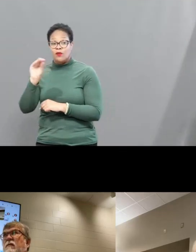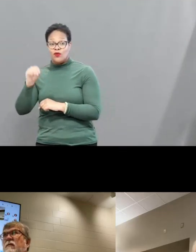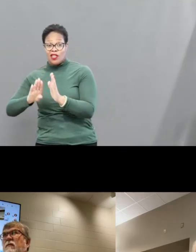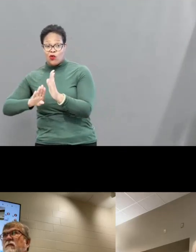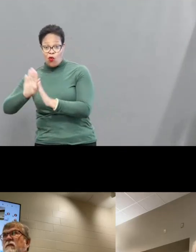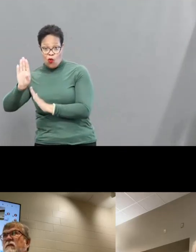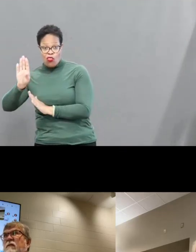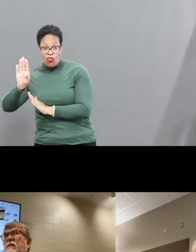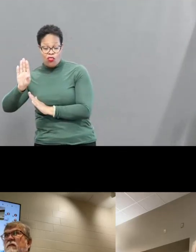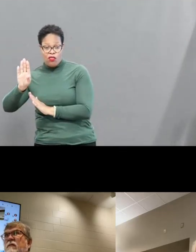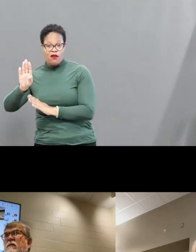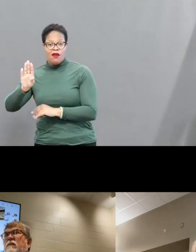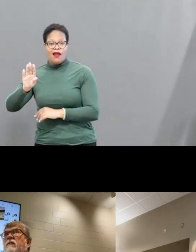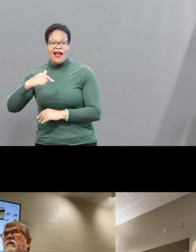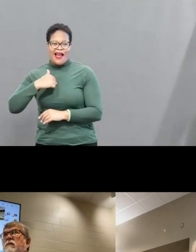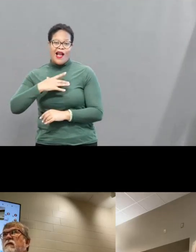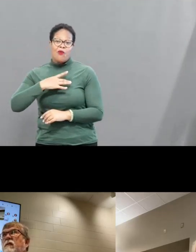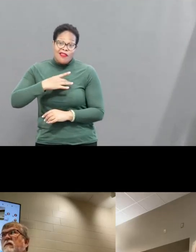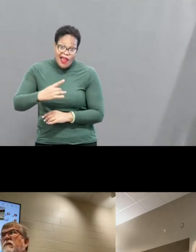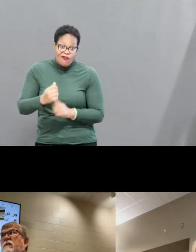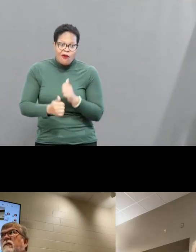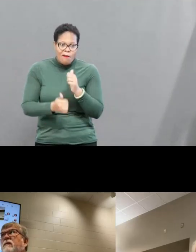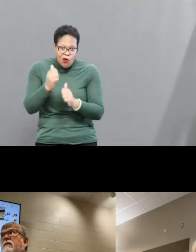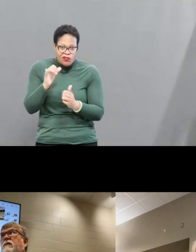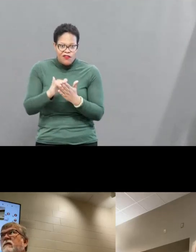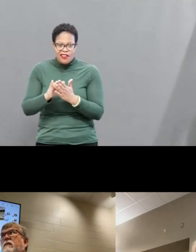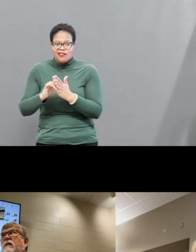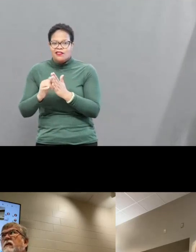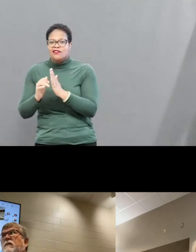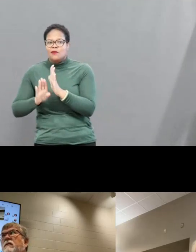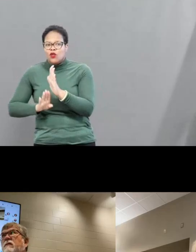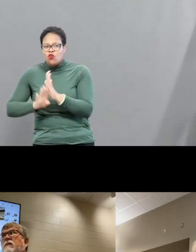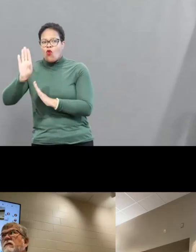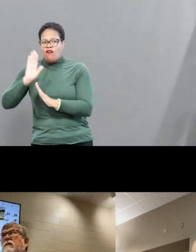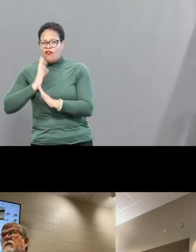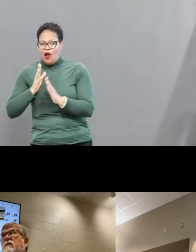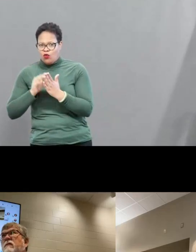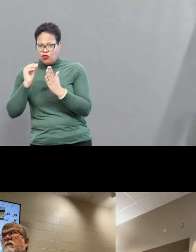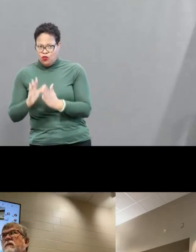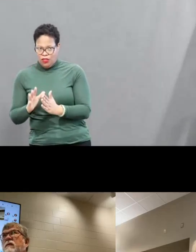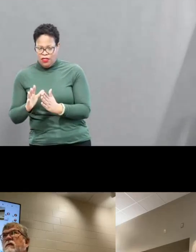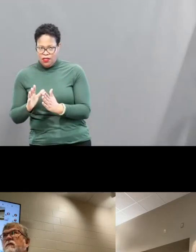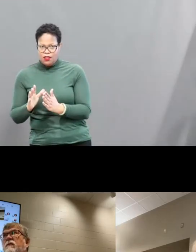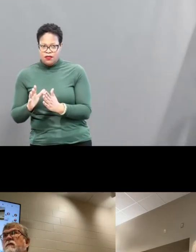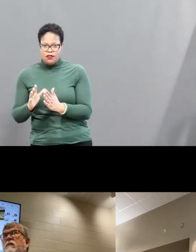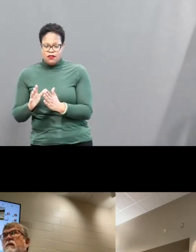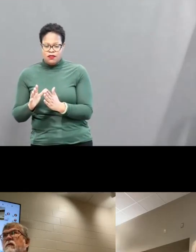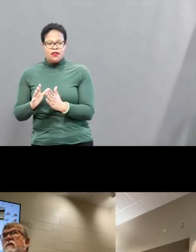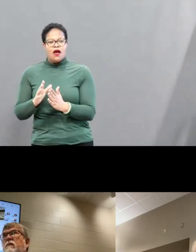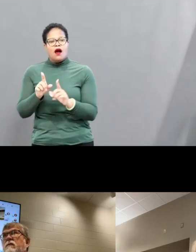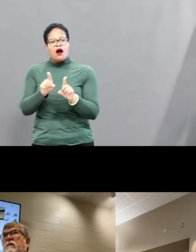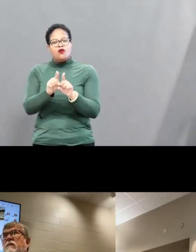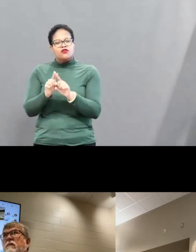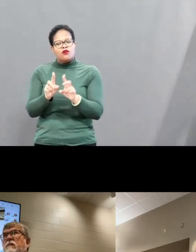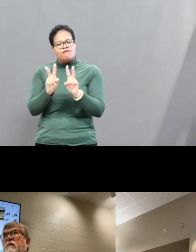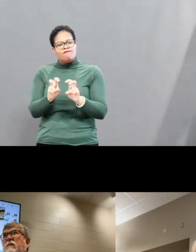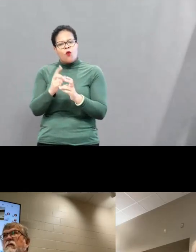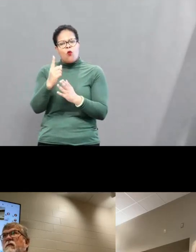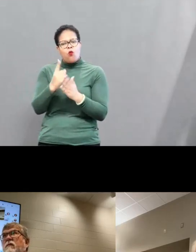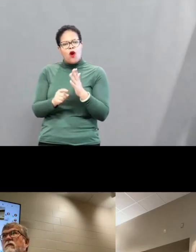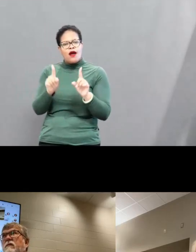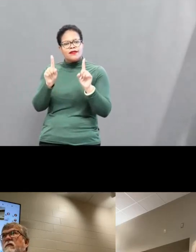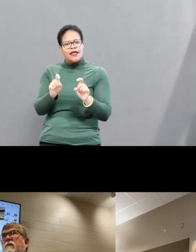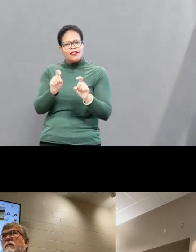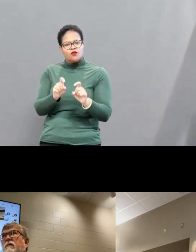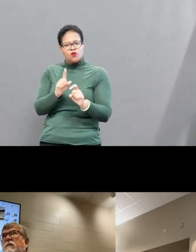growth. I'd like for the majority of that to be growth of our students, and looking at, what test would